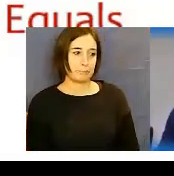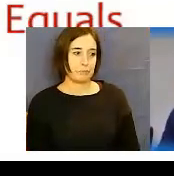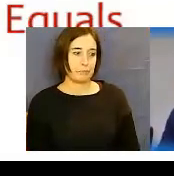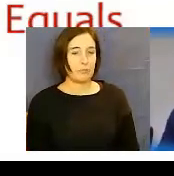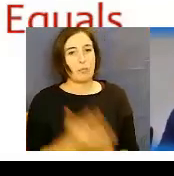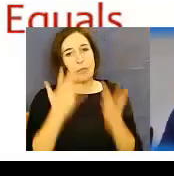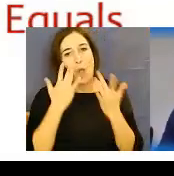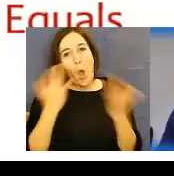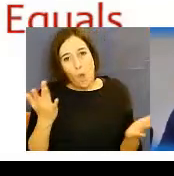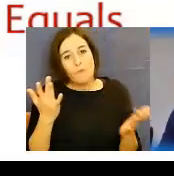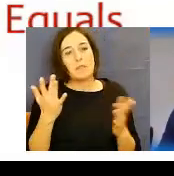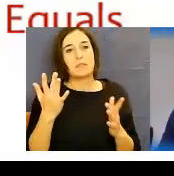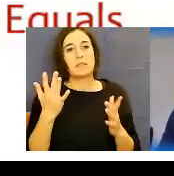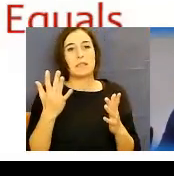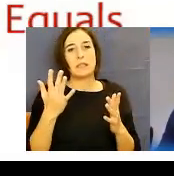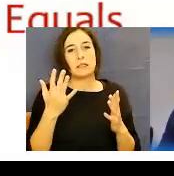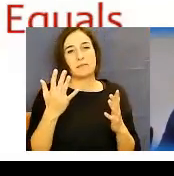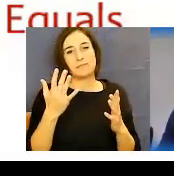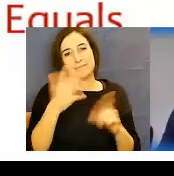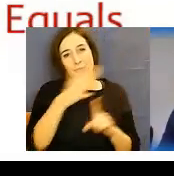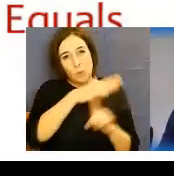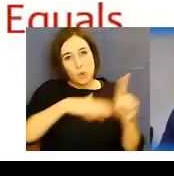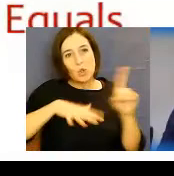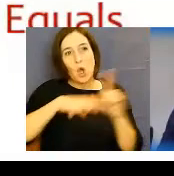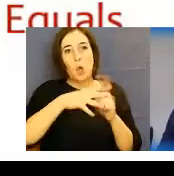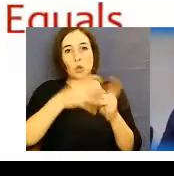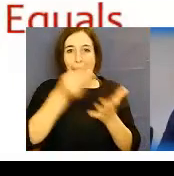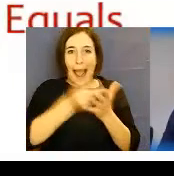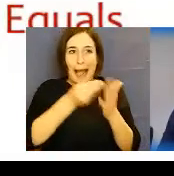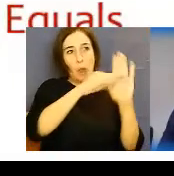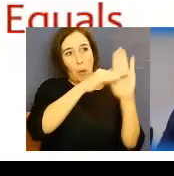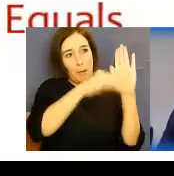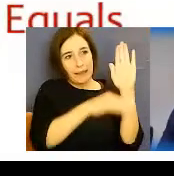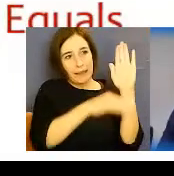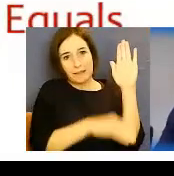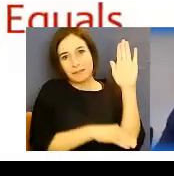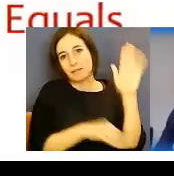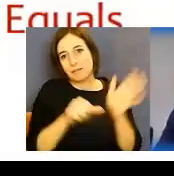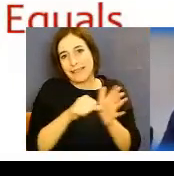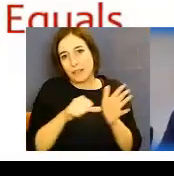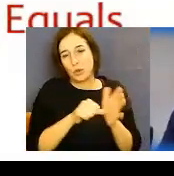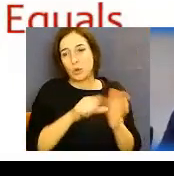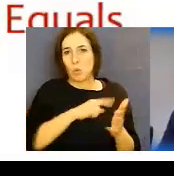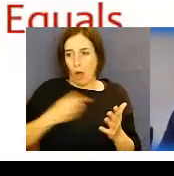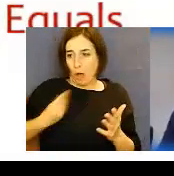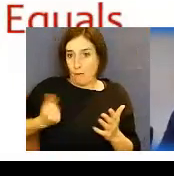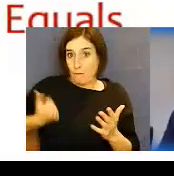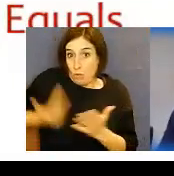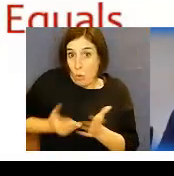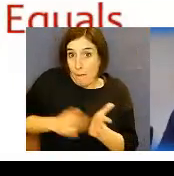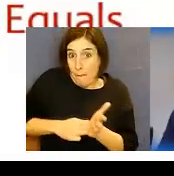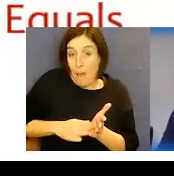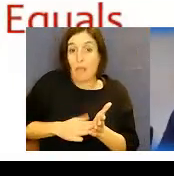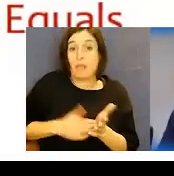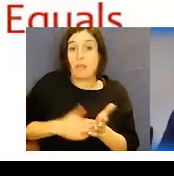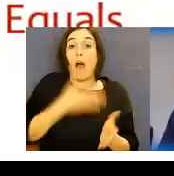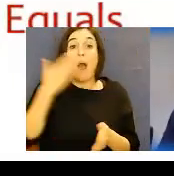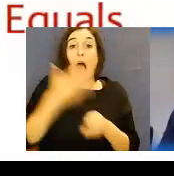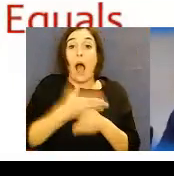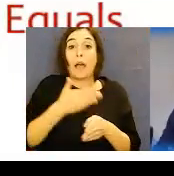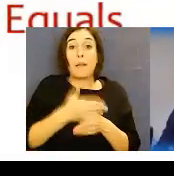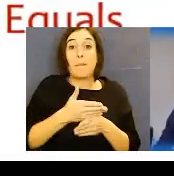socioeconomic factors. You know, we've had in the last few months, you know, huge levels of unemployment increasing significantly in Luton. So which led